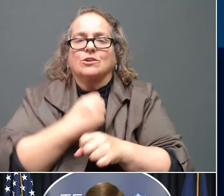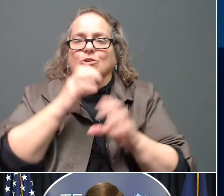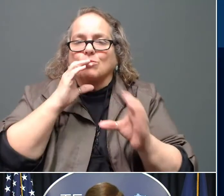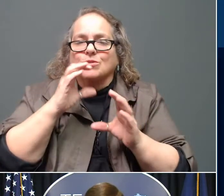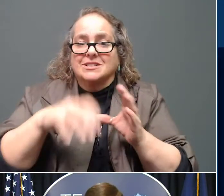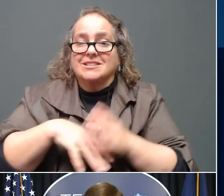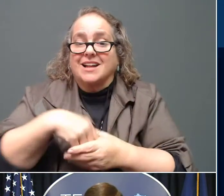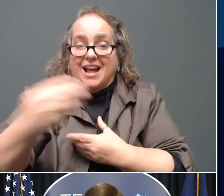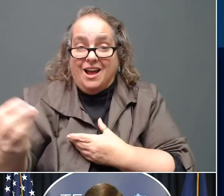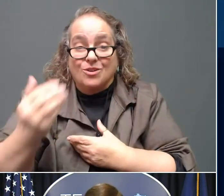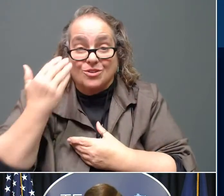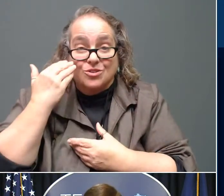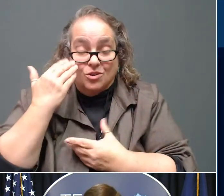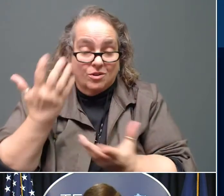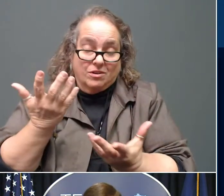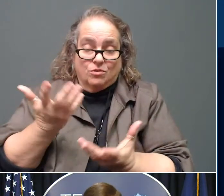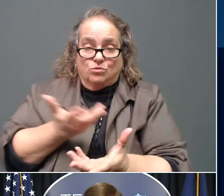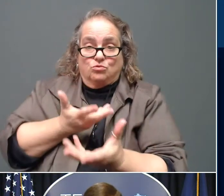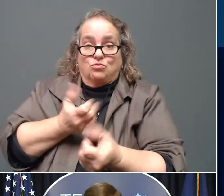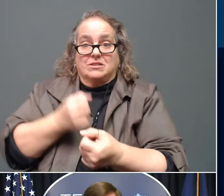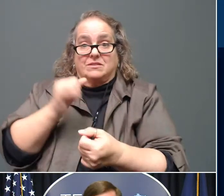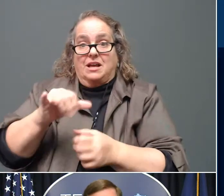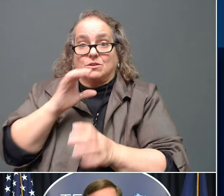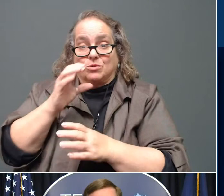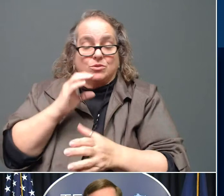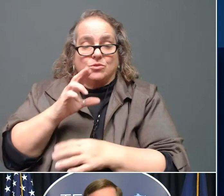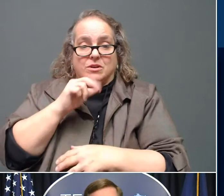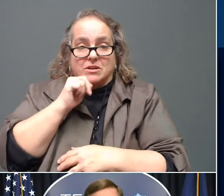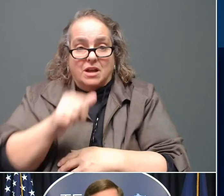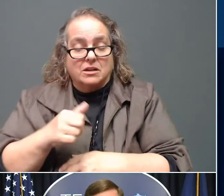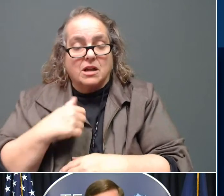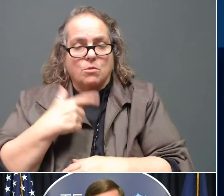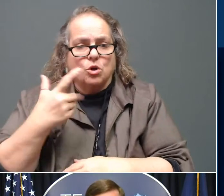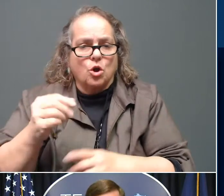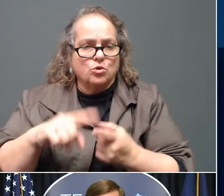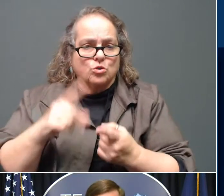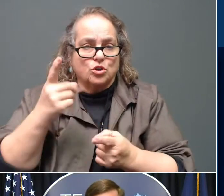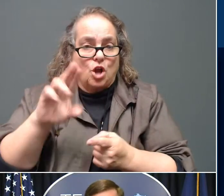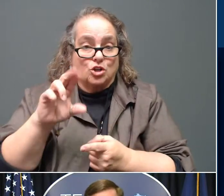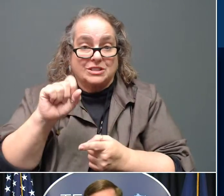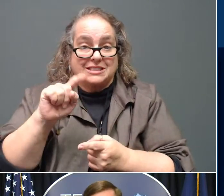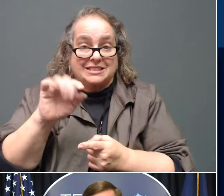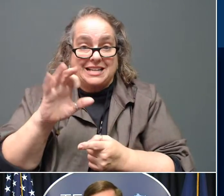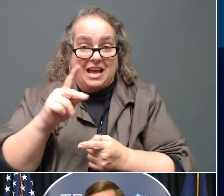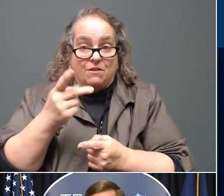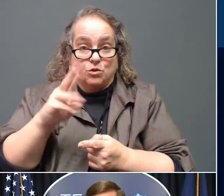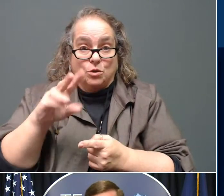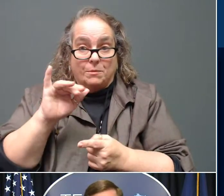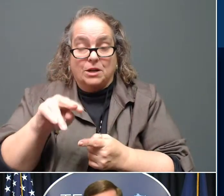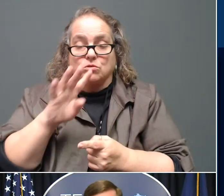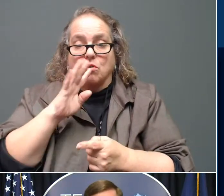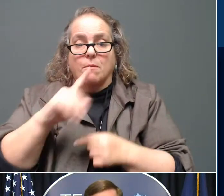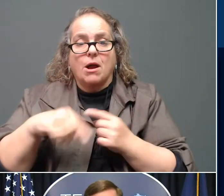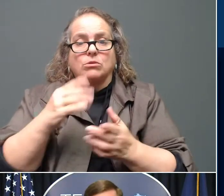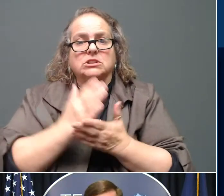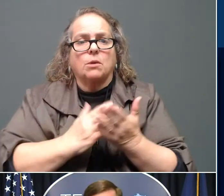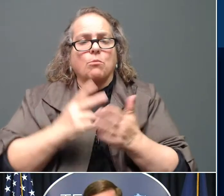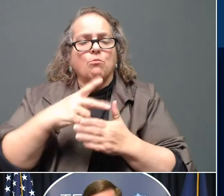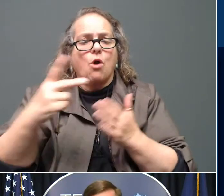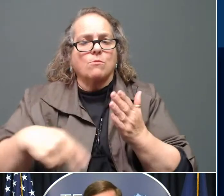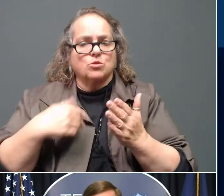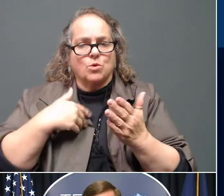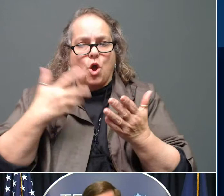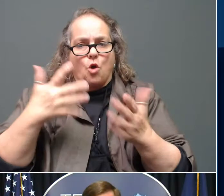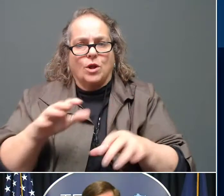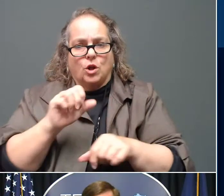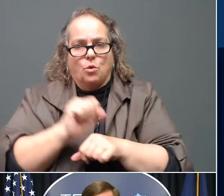that we need. I'm going to go to Dr. Stack in a minute. You can talk about some programs that we are already working on right now